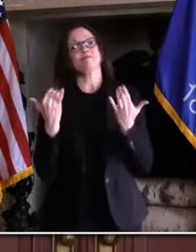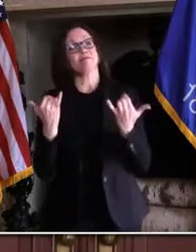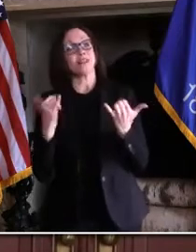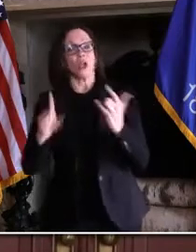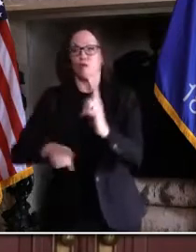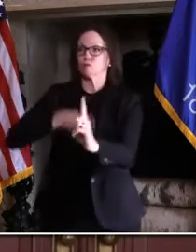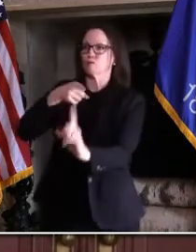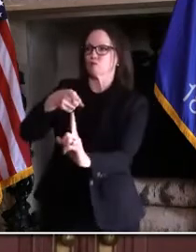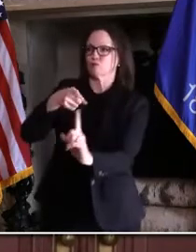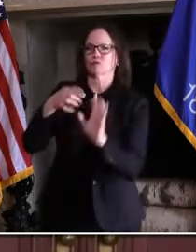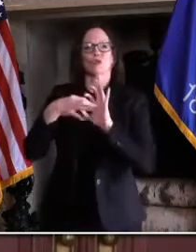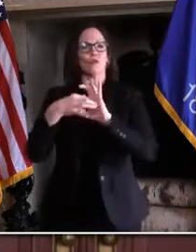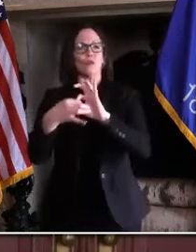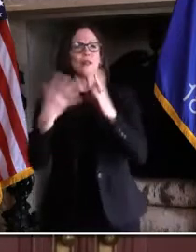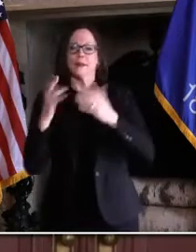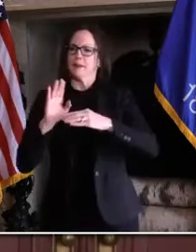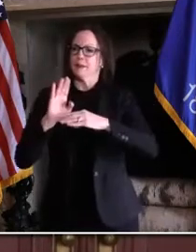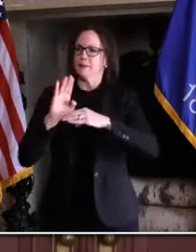questions, please visit